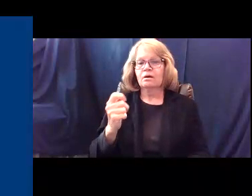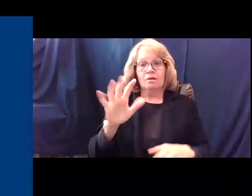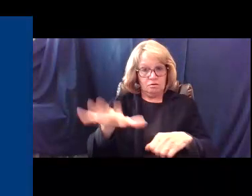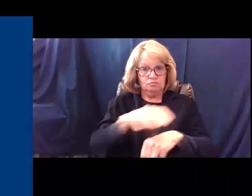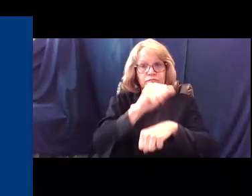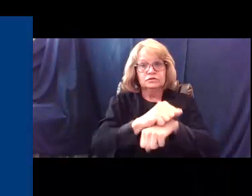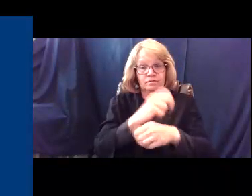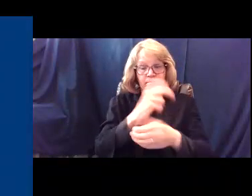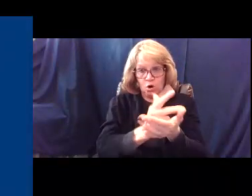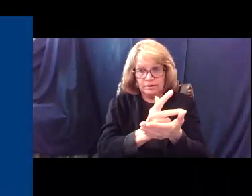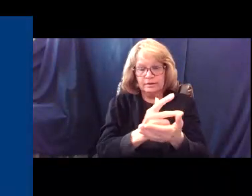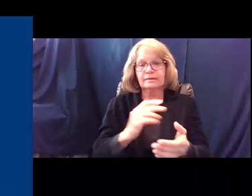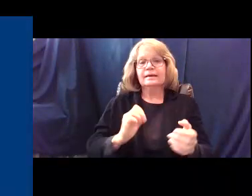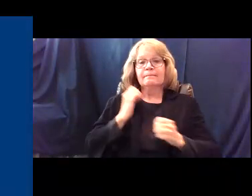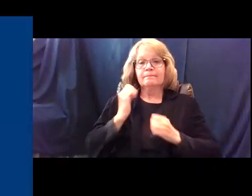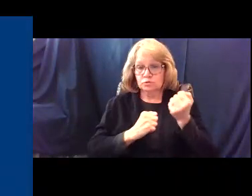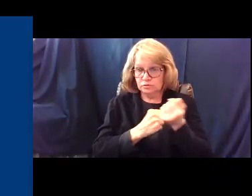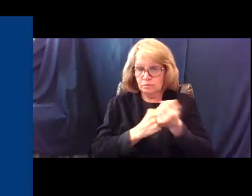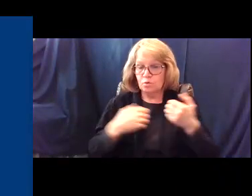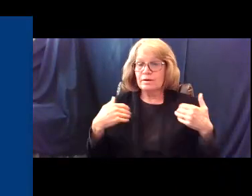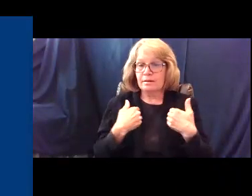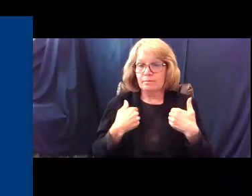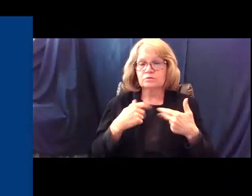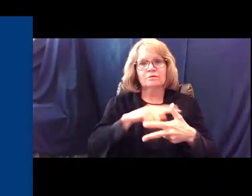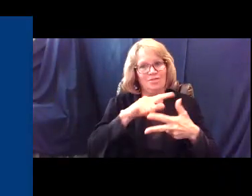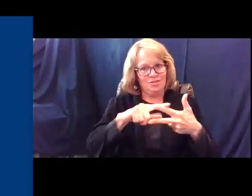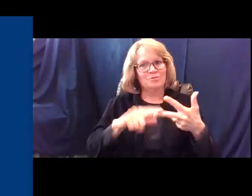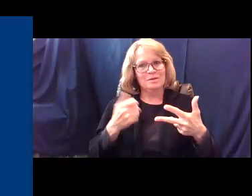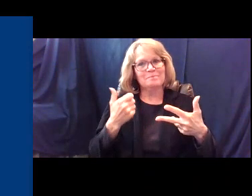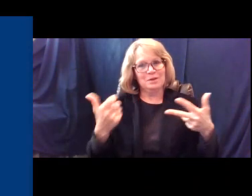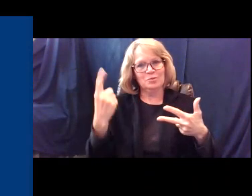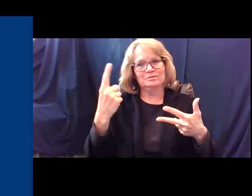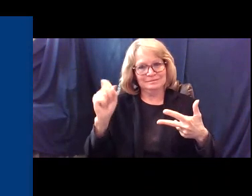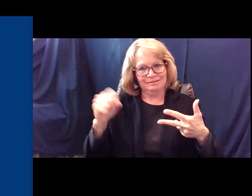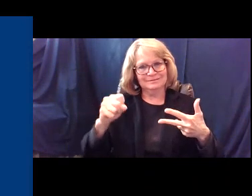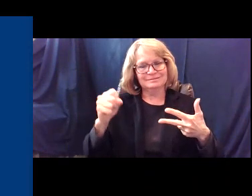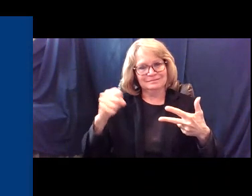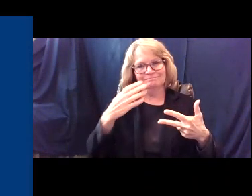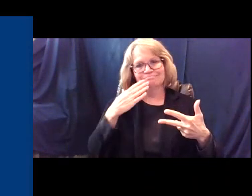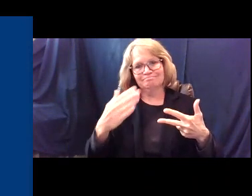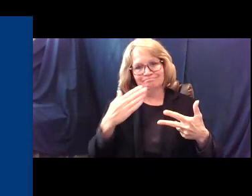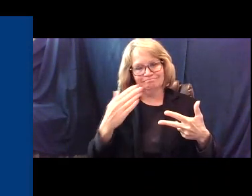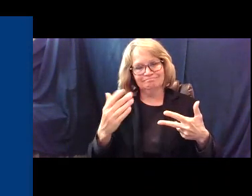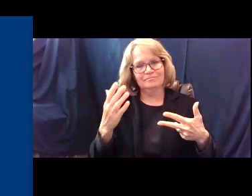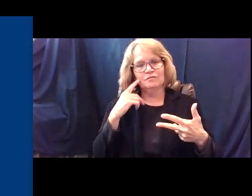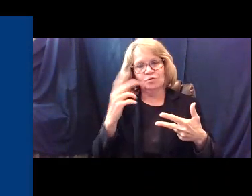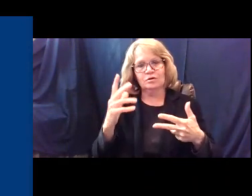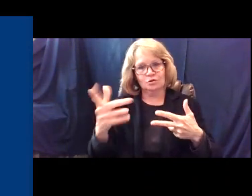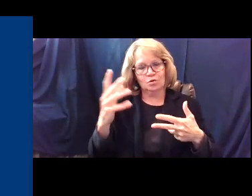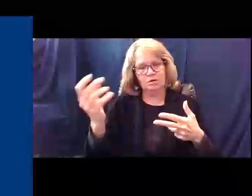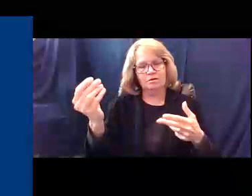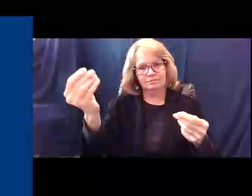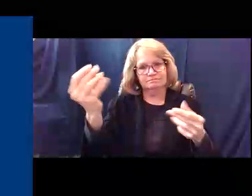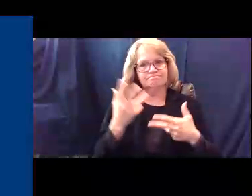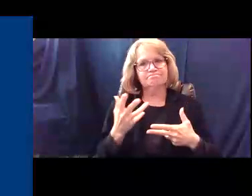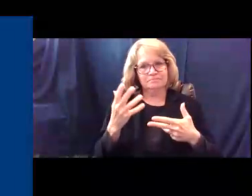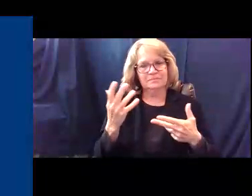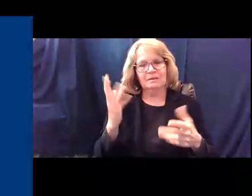and emotional support animals. Yeah, those are three of the big ones. Absolutely. Thank you so much for your participation on this question.